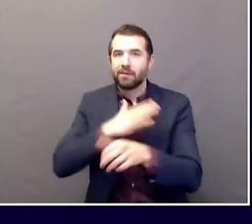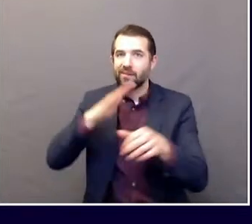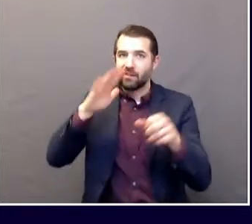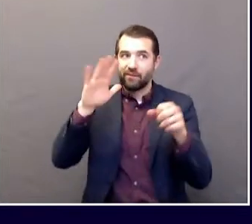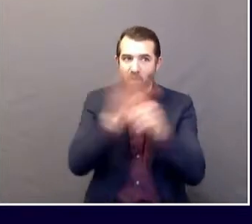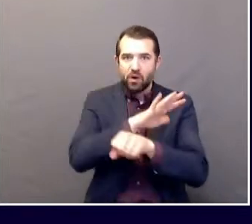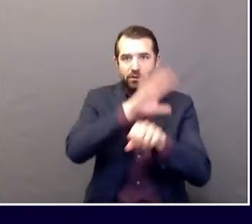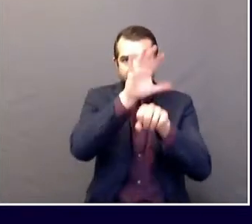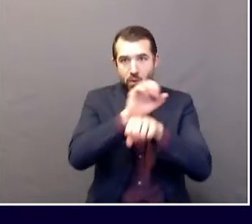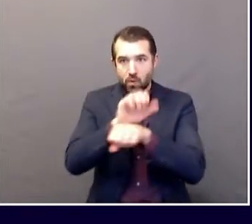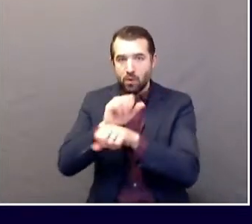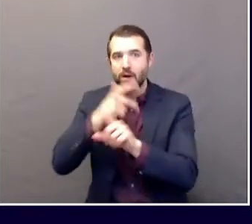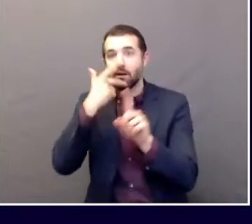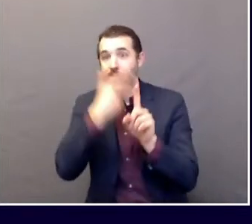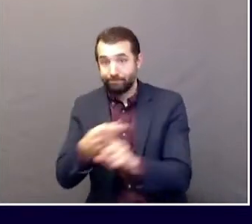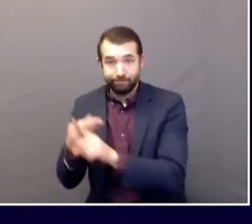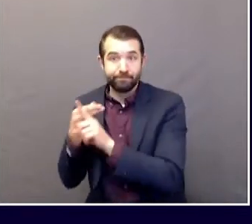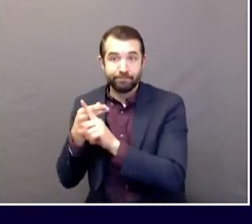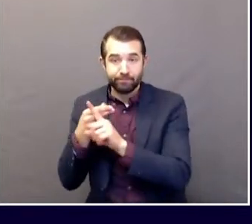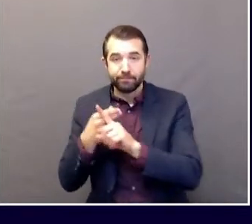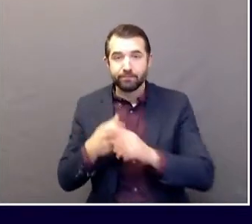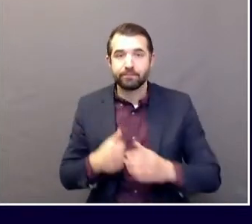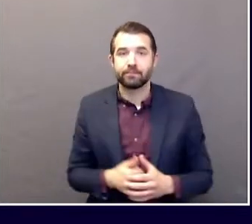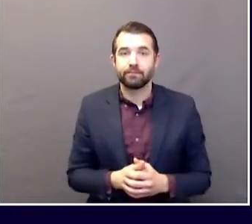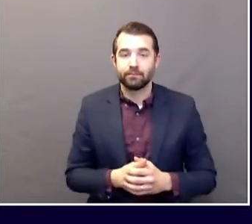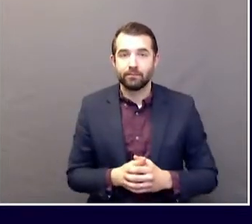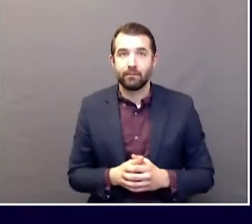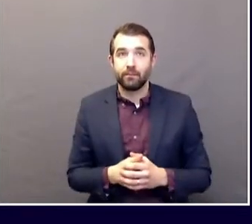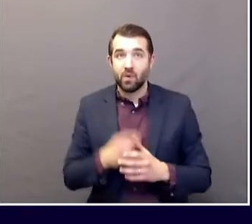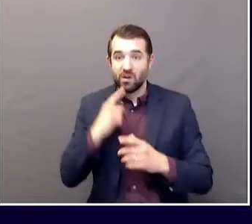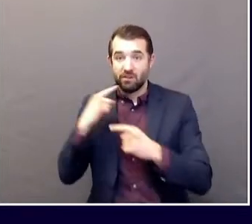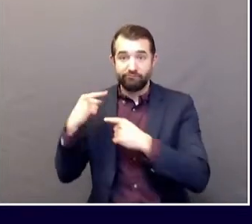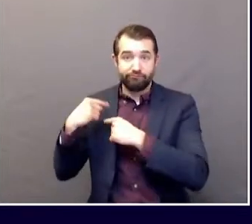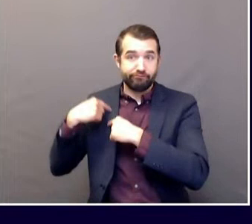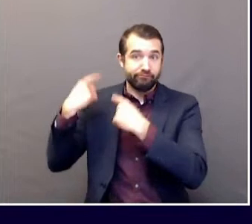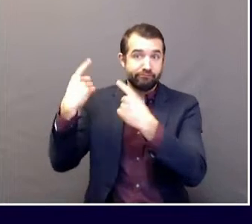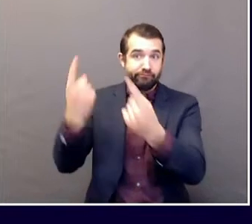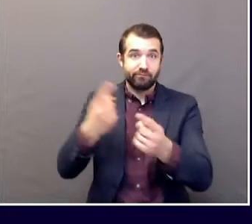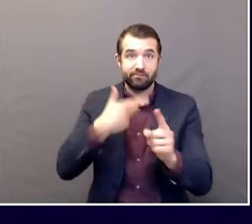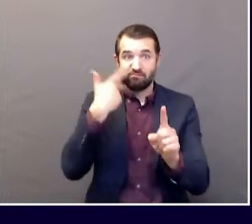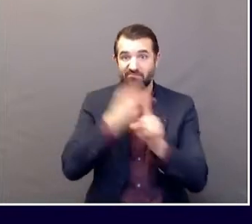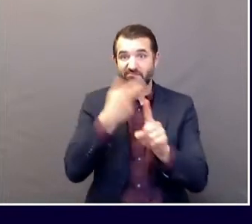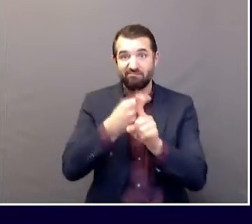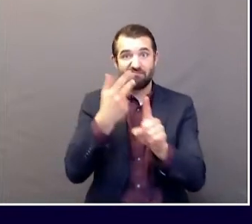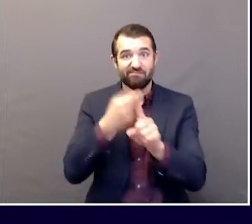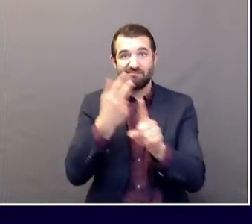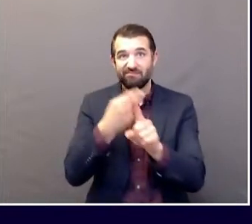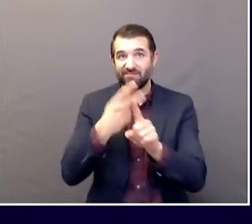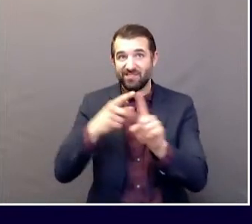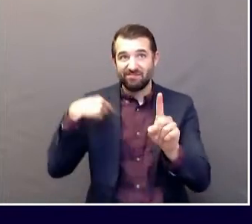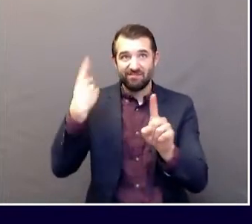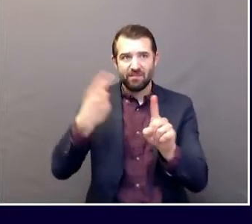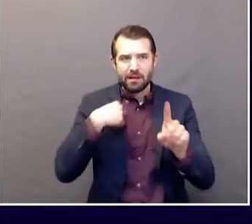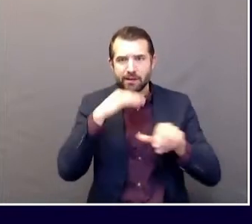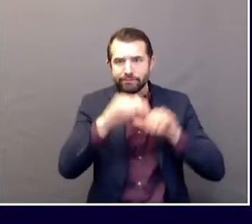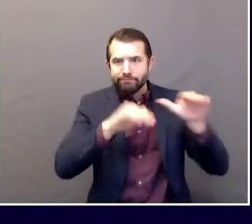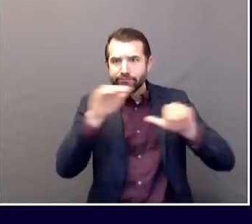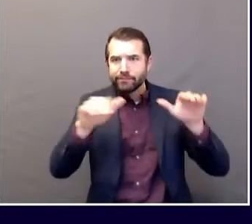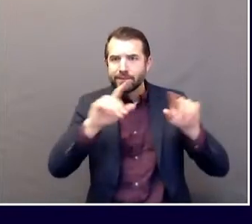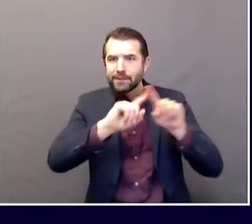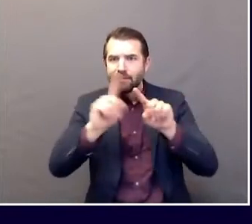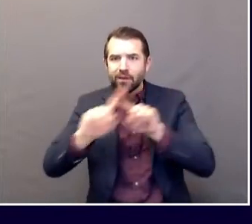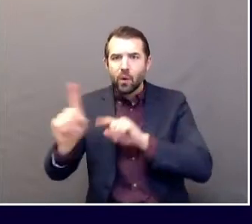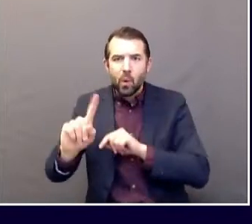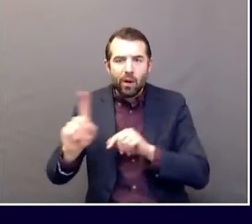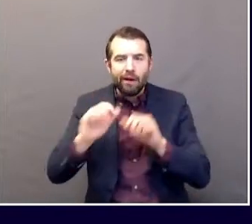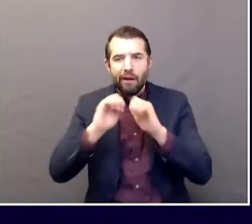the vaccination effort looked to different types of vaccination venues, different channels to activate. One